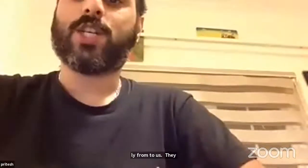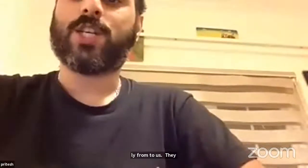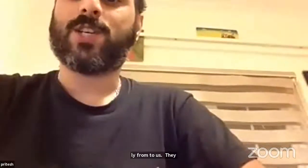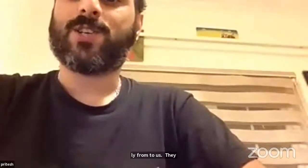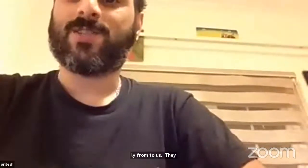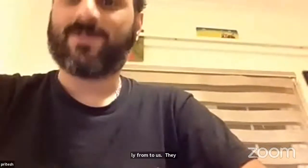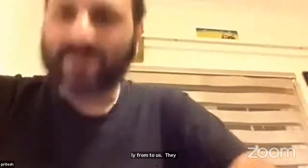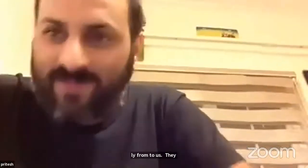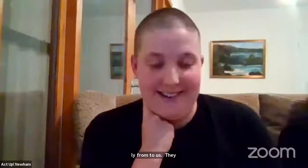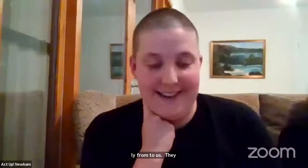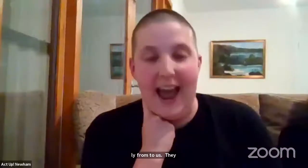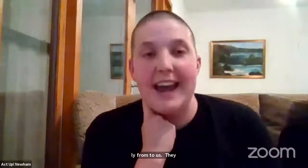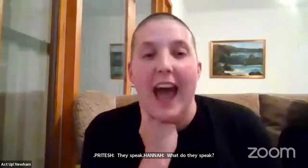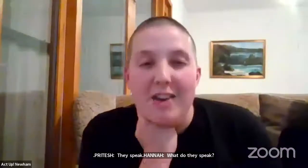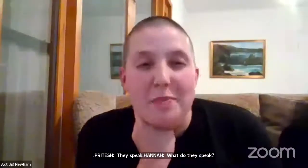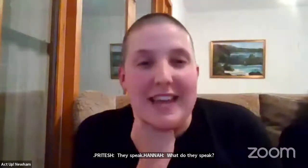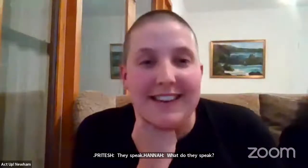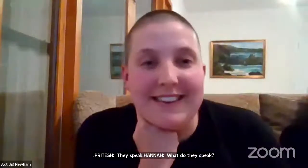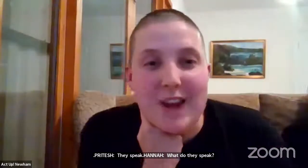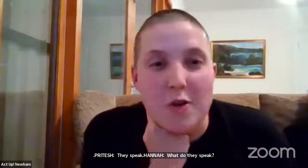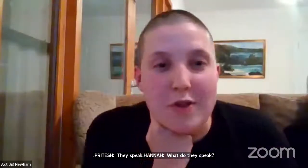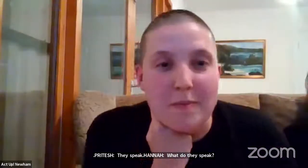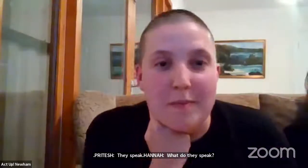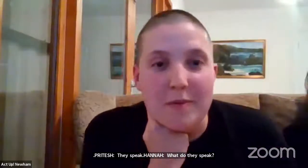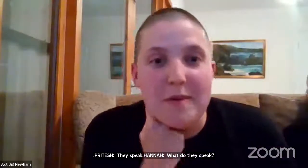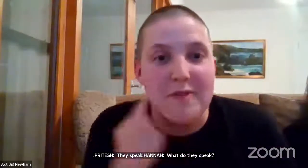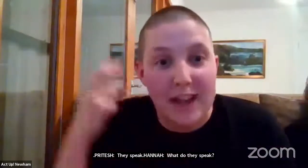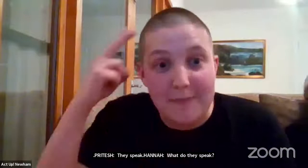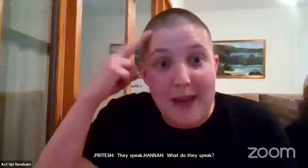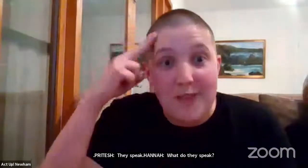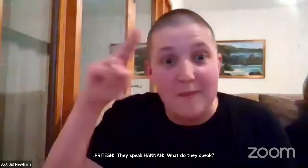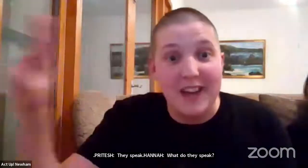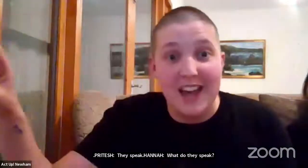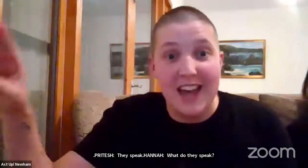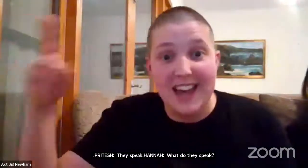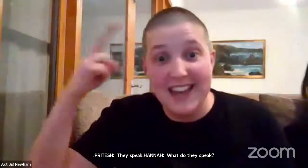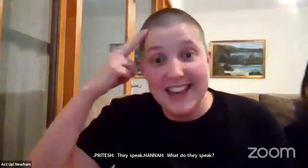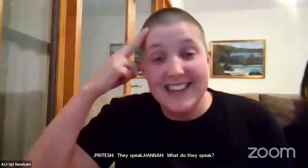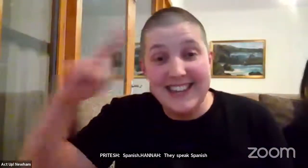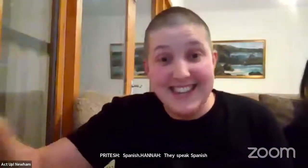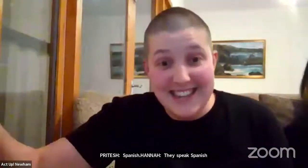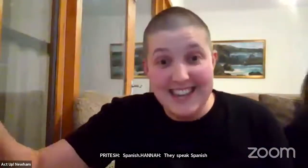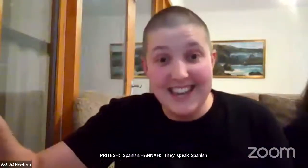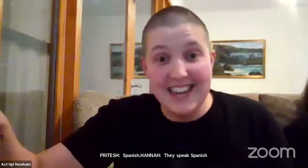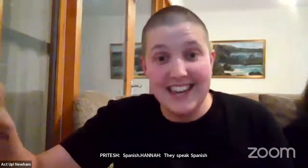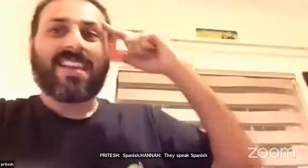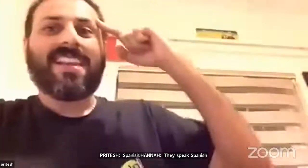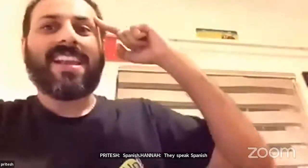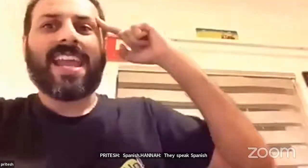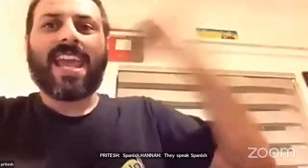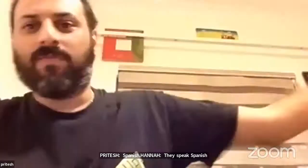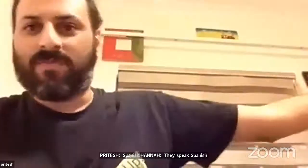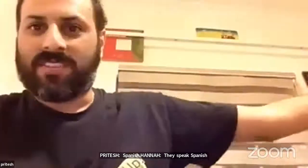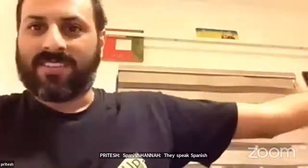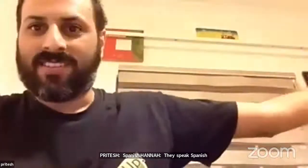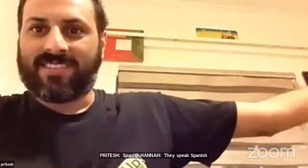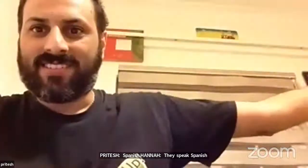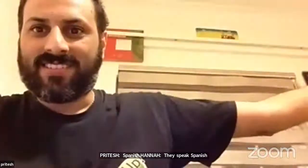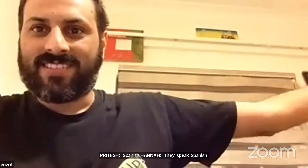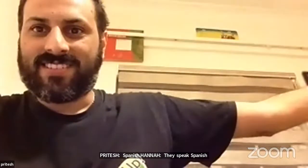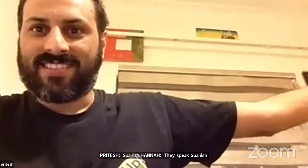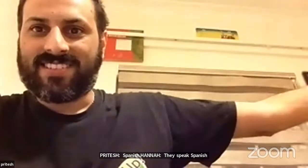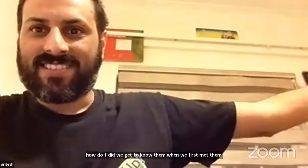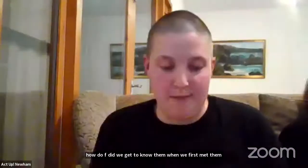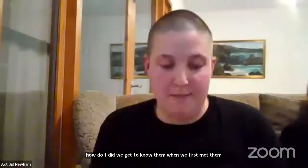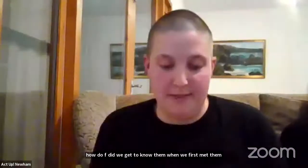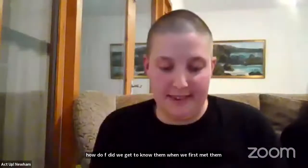Spanish. They speak Spanish. And how did we get to know them when we first met them? Names. So